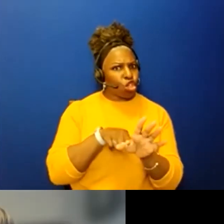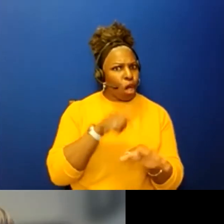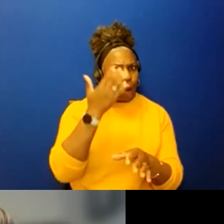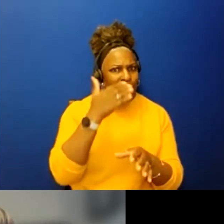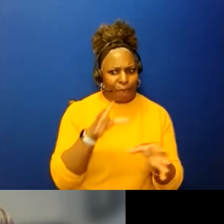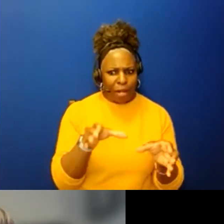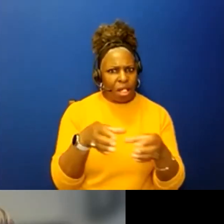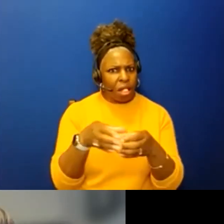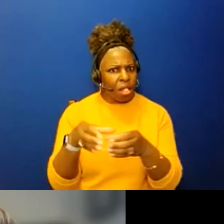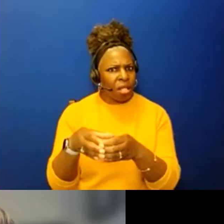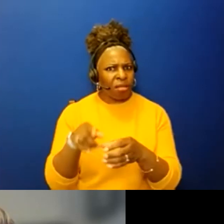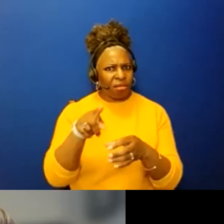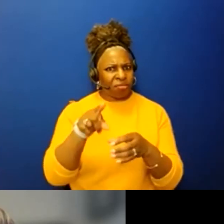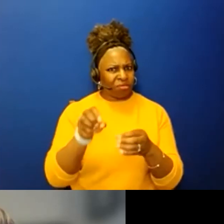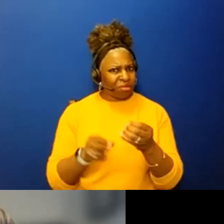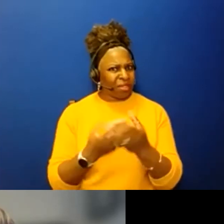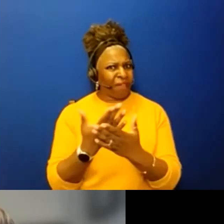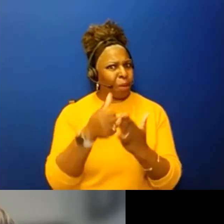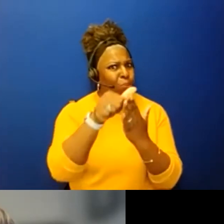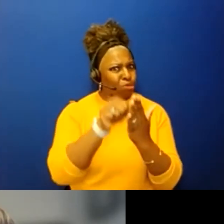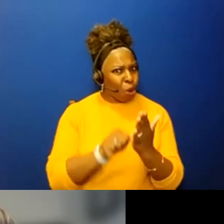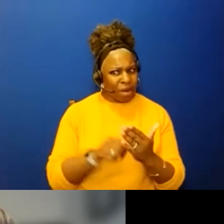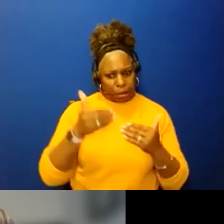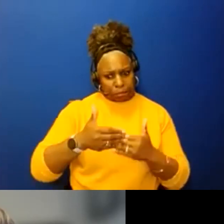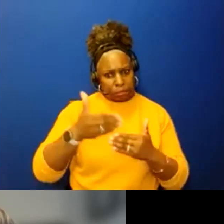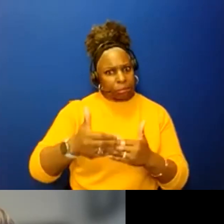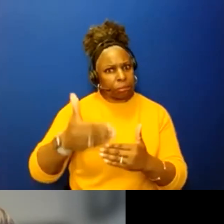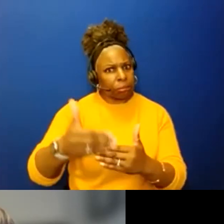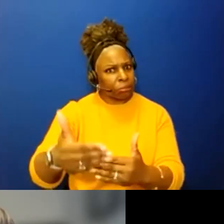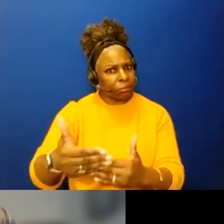programs and how we've been delivering and working with them through the pandemic?